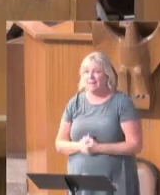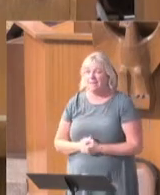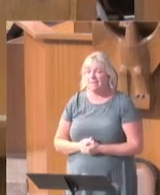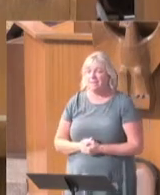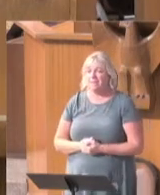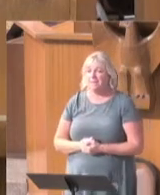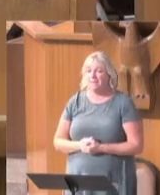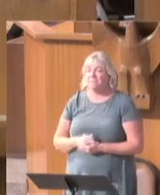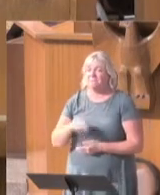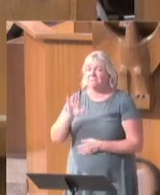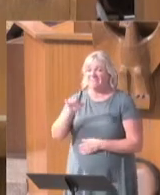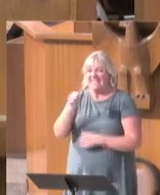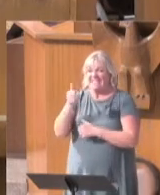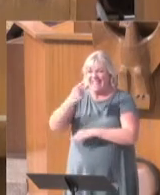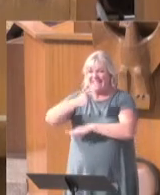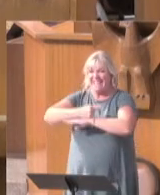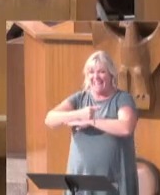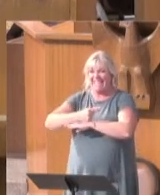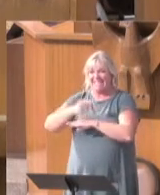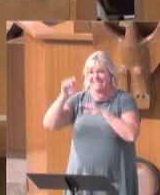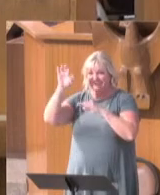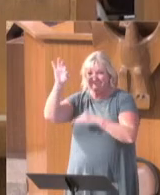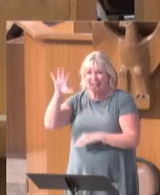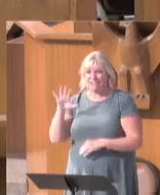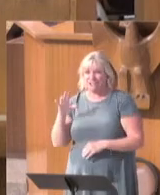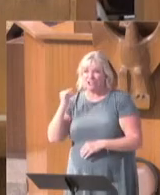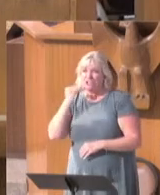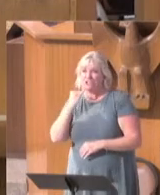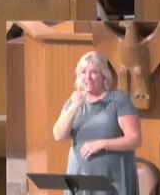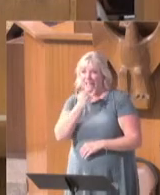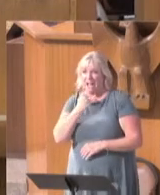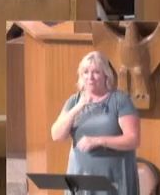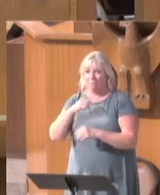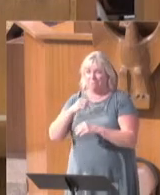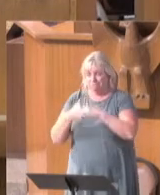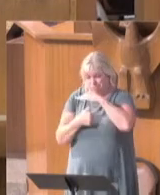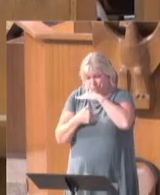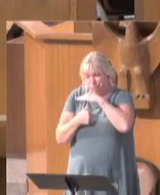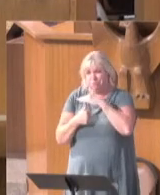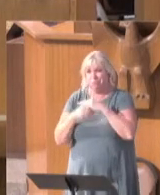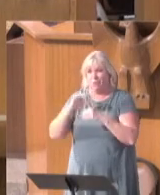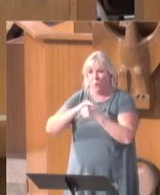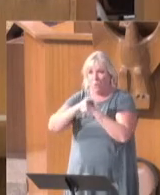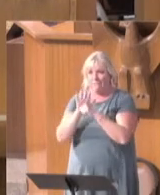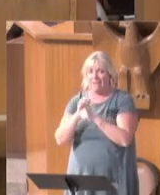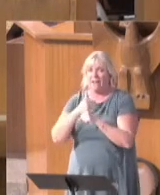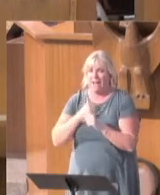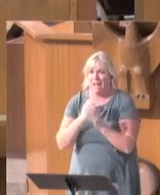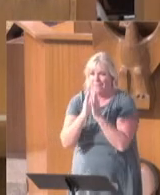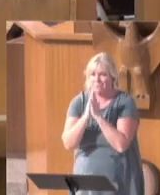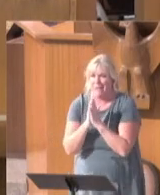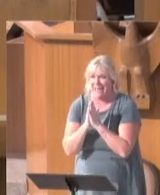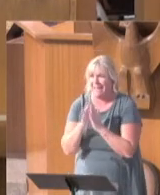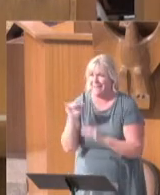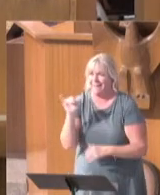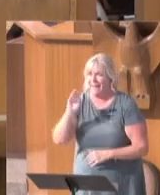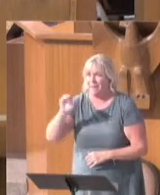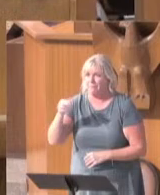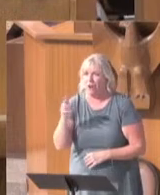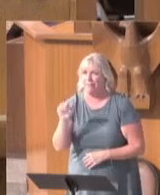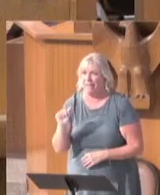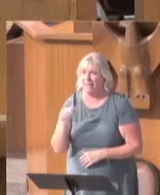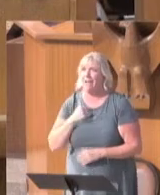during the 10 days when Pastor Jacob was quarantined with COVID, I prayed a prayer that probably sounded a lot like Martha's